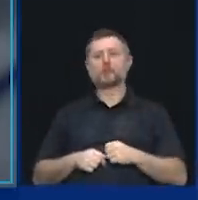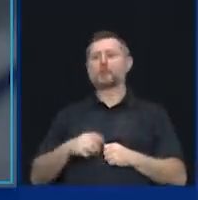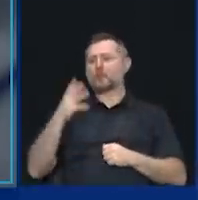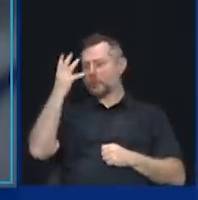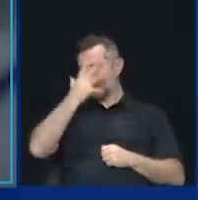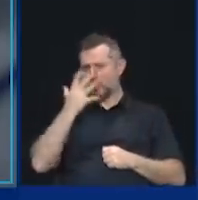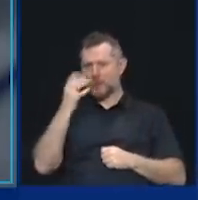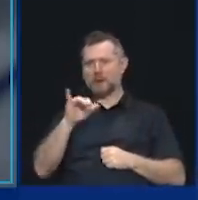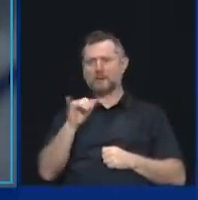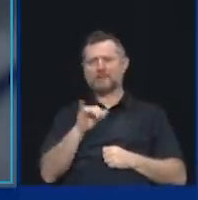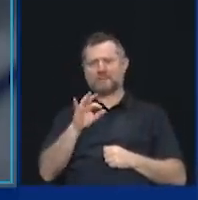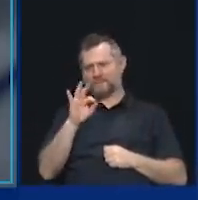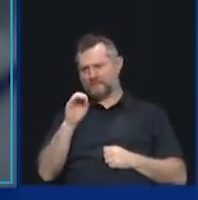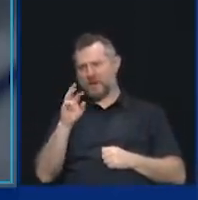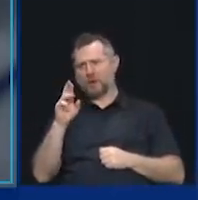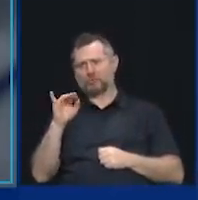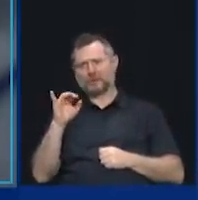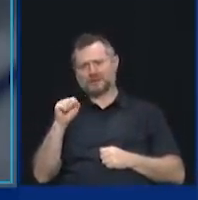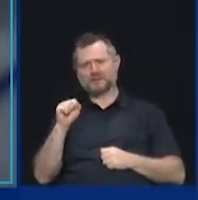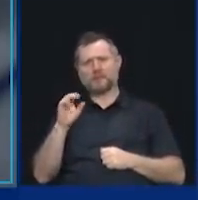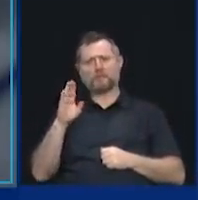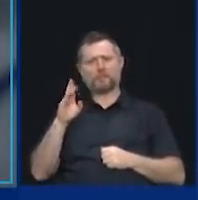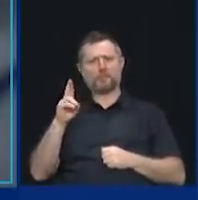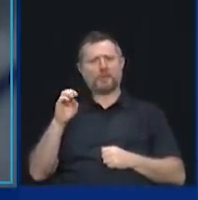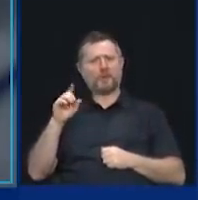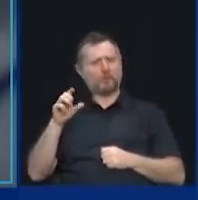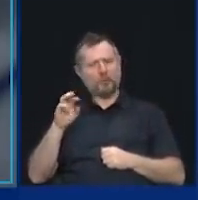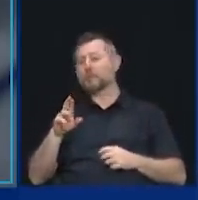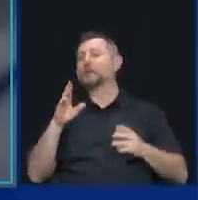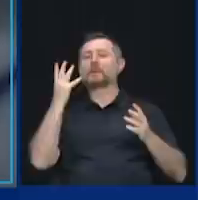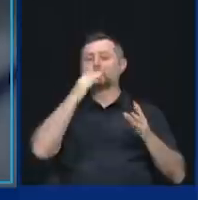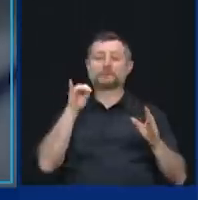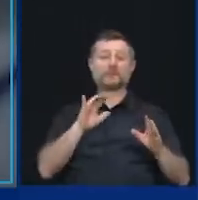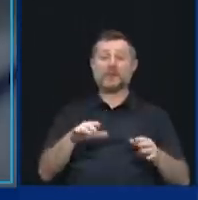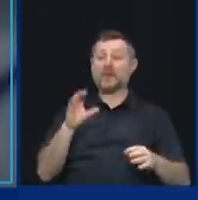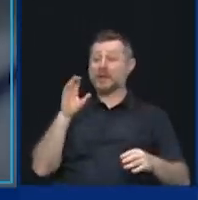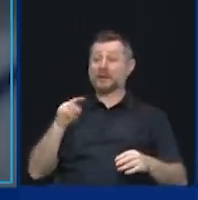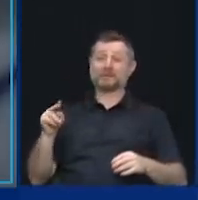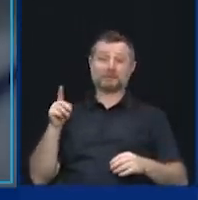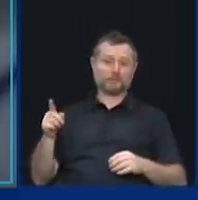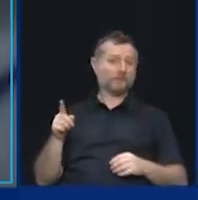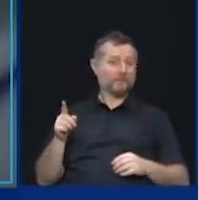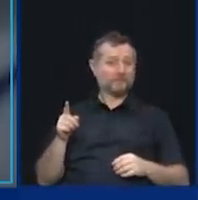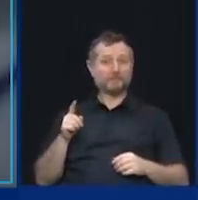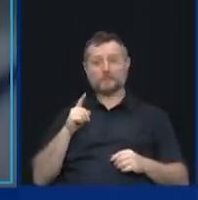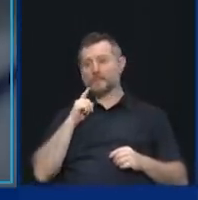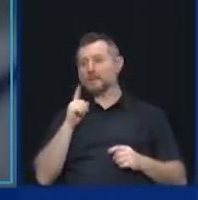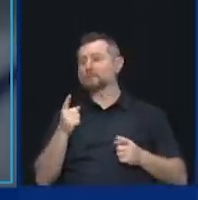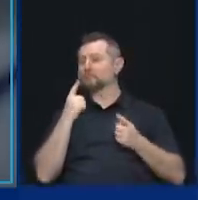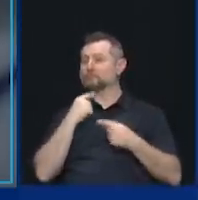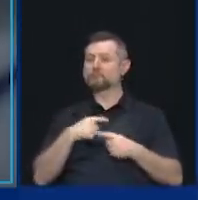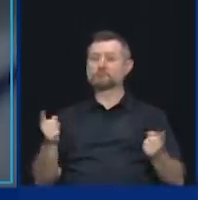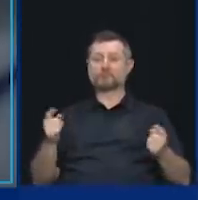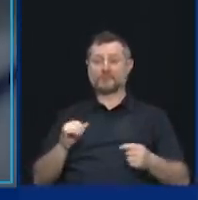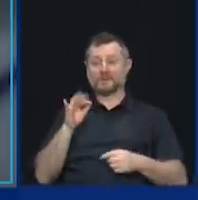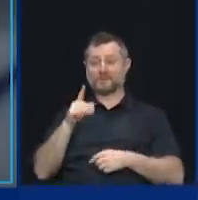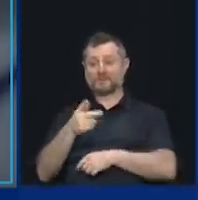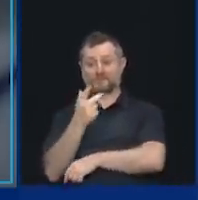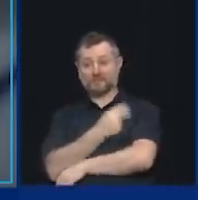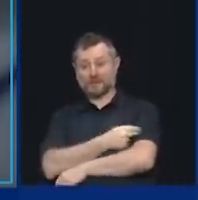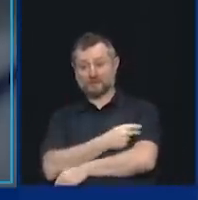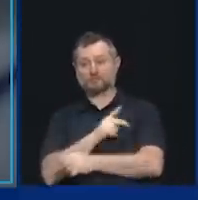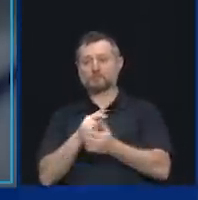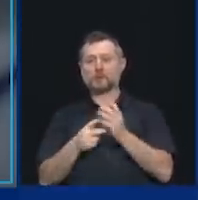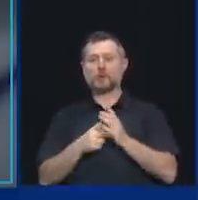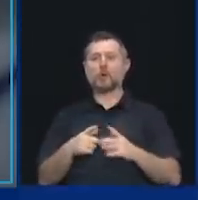saying. But Connecticut did a Ferris Bueller Day Off. If you get vaccinated, you get the rest of the day